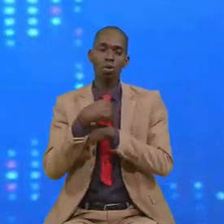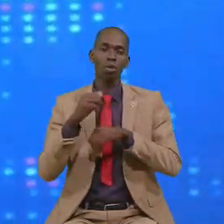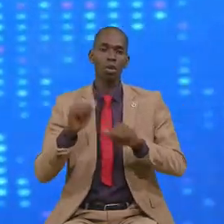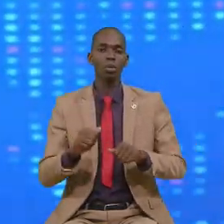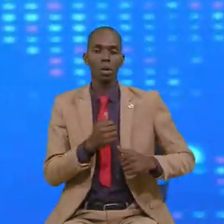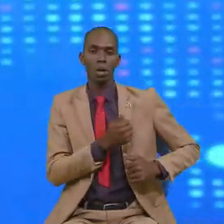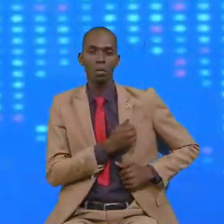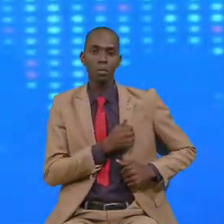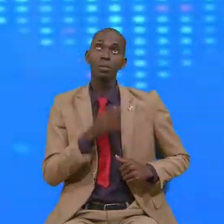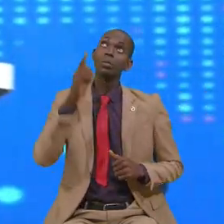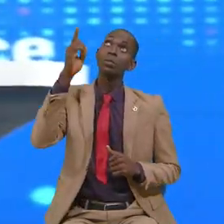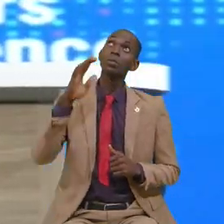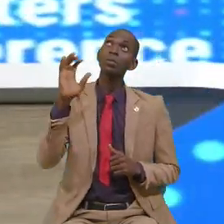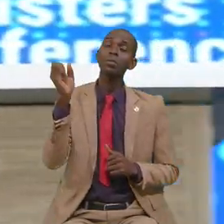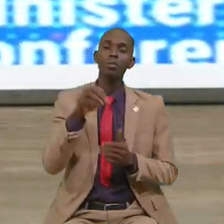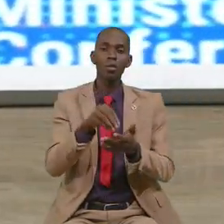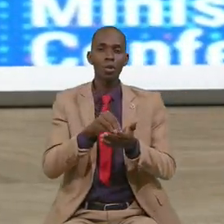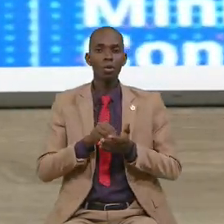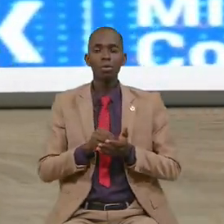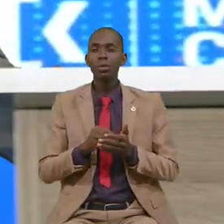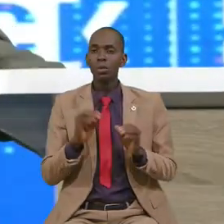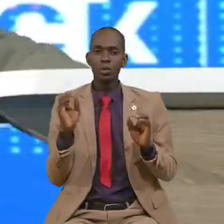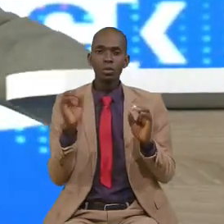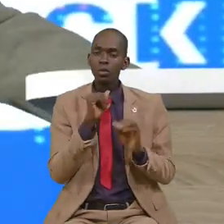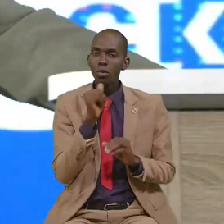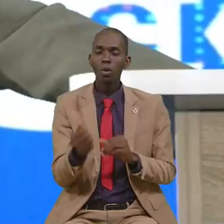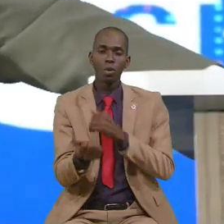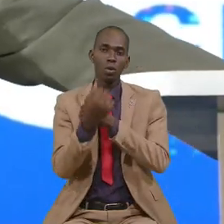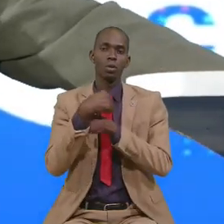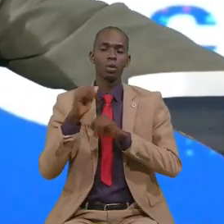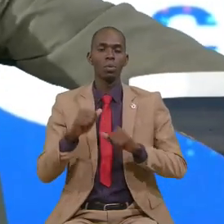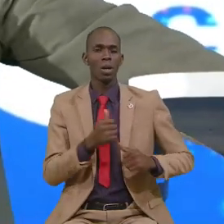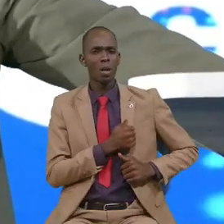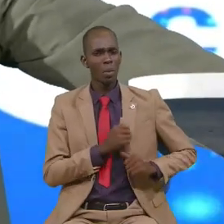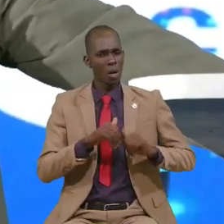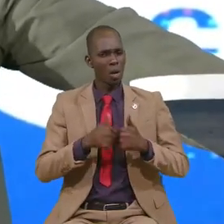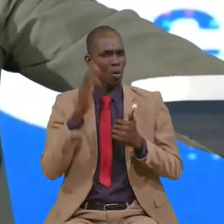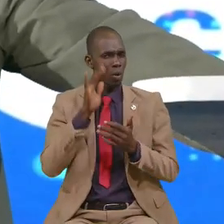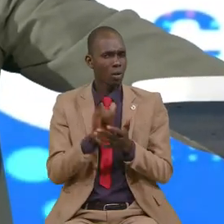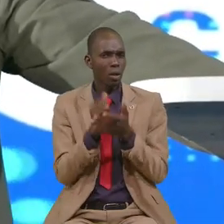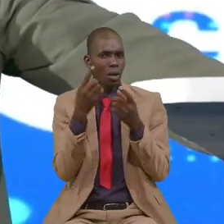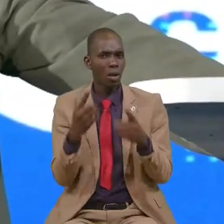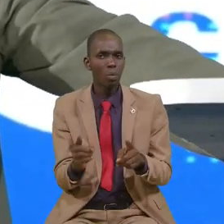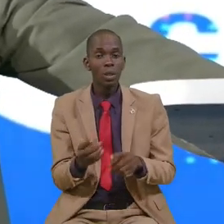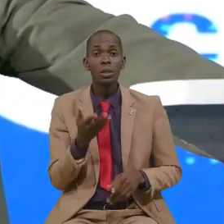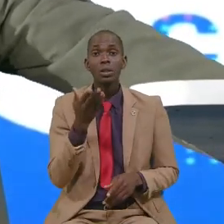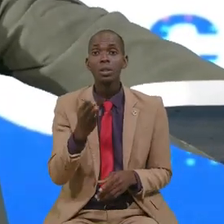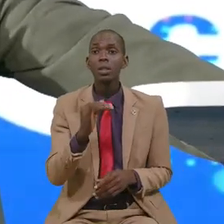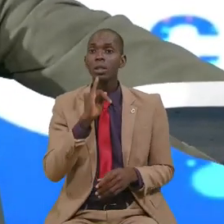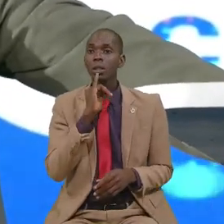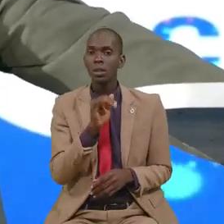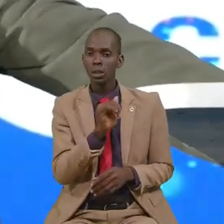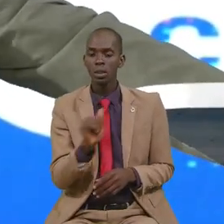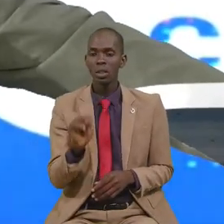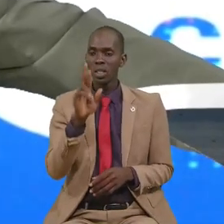army, God's own unconquerable army. How does that happen? There is a creation, a